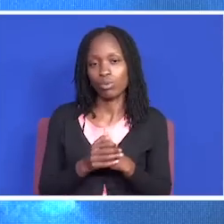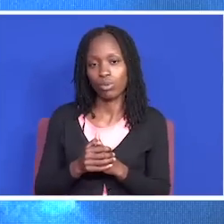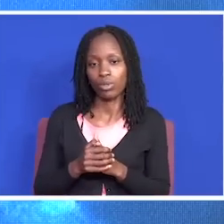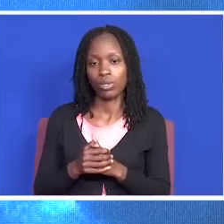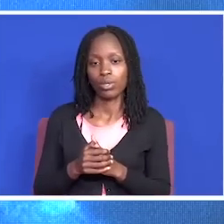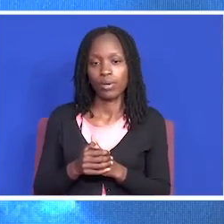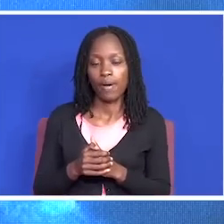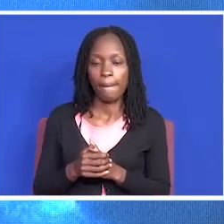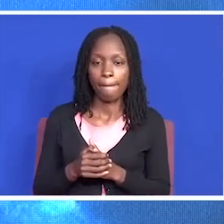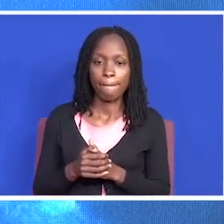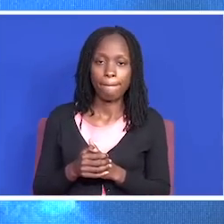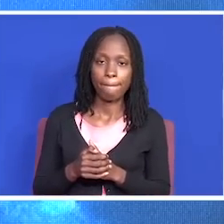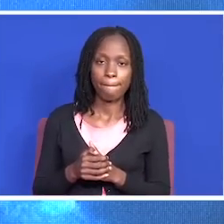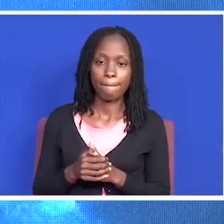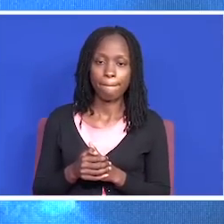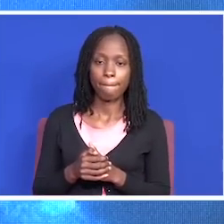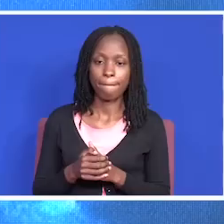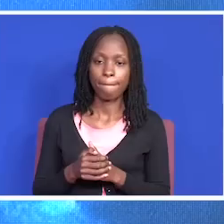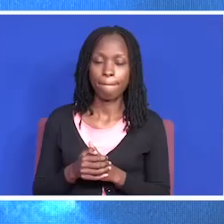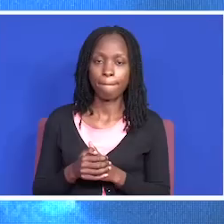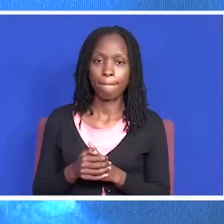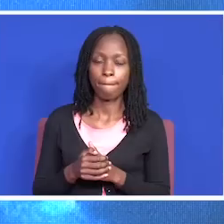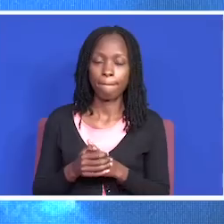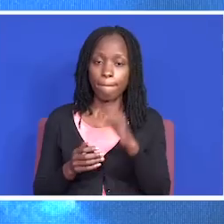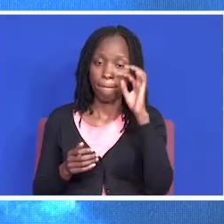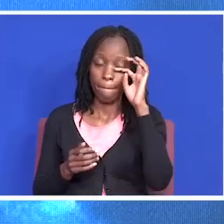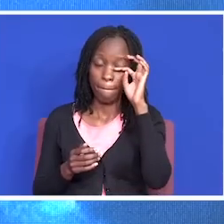He's more of a bull than a father.